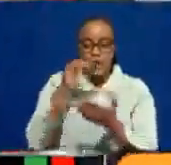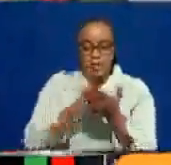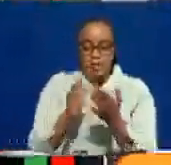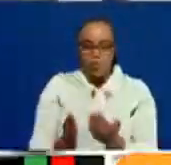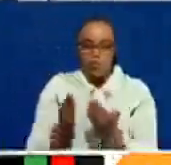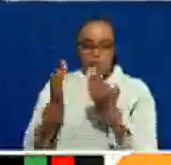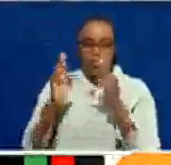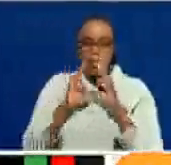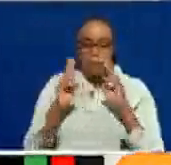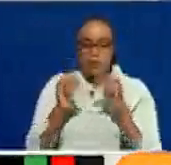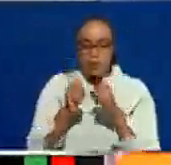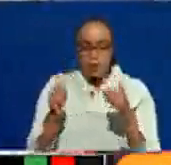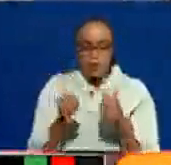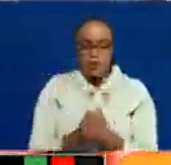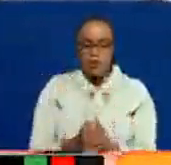over peacefully.